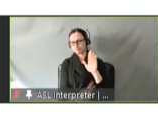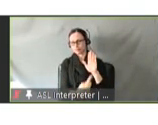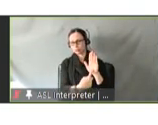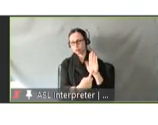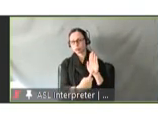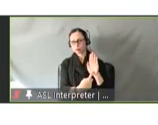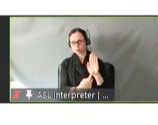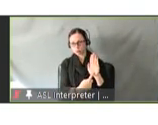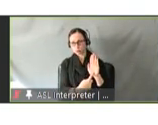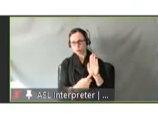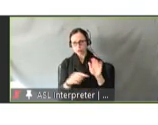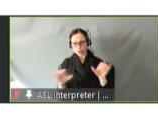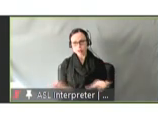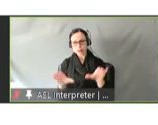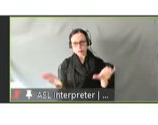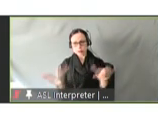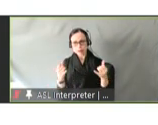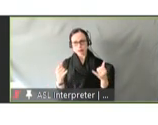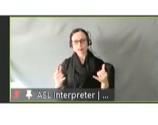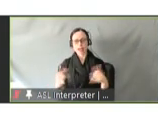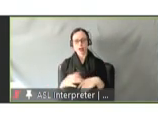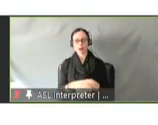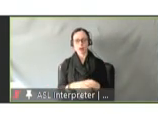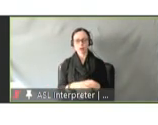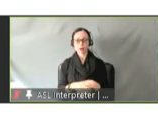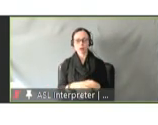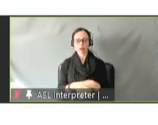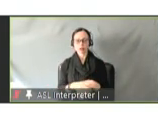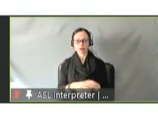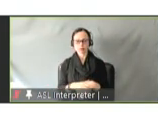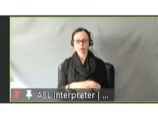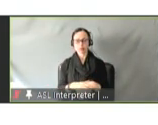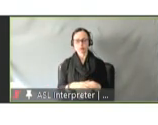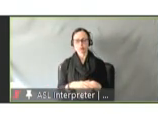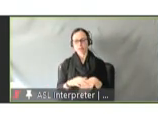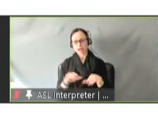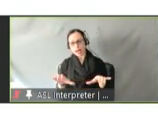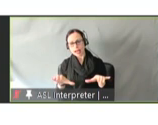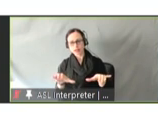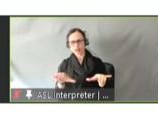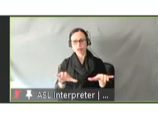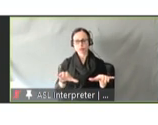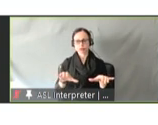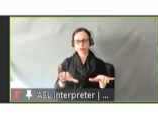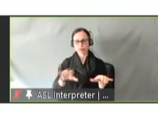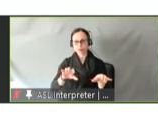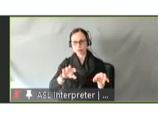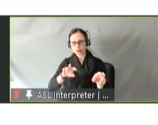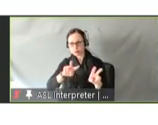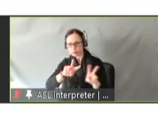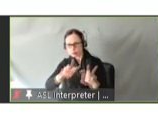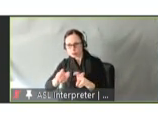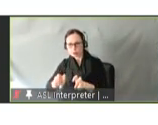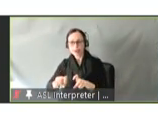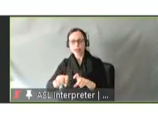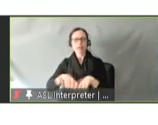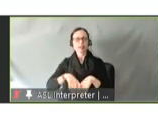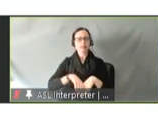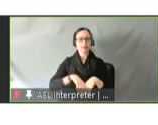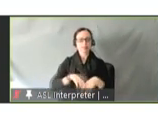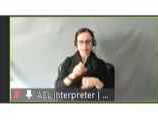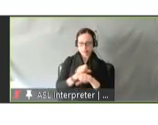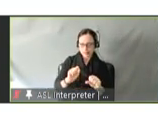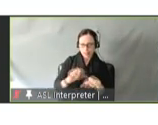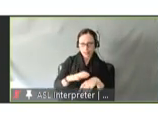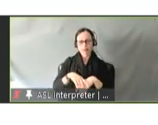that are most active right now. So enhanced passive surveillance, active surveillance using a survey-based approach, such as VSAFE, a claims-based